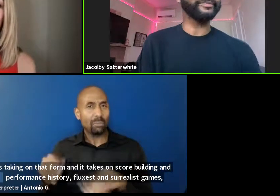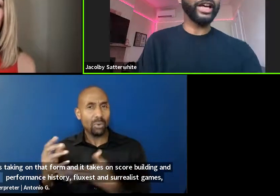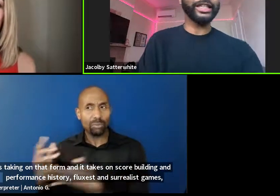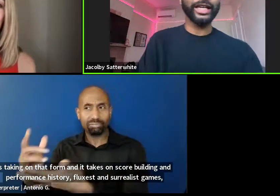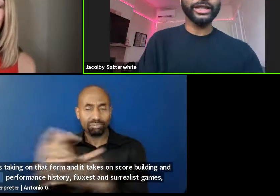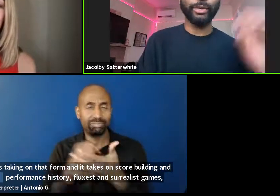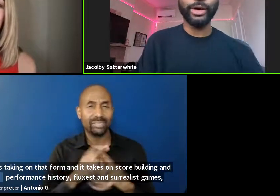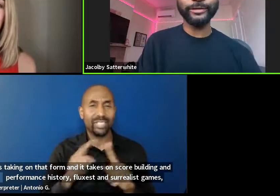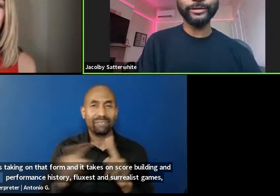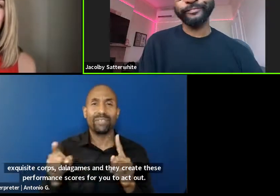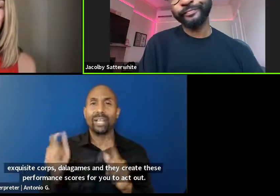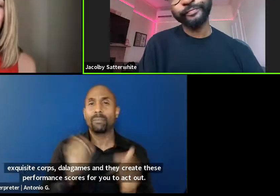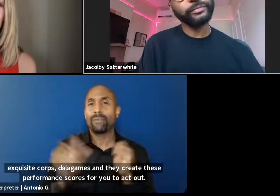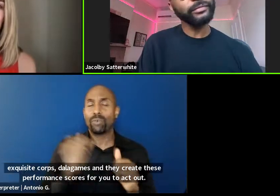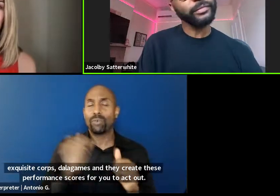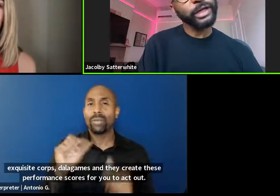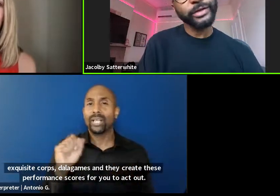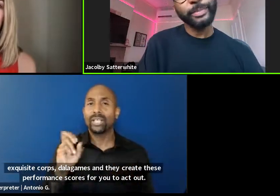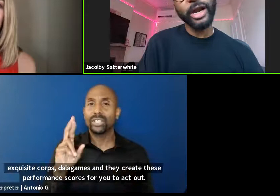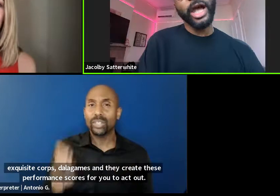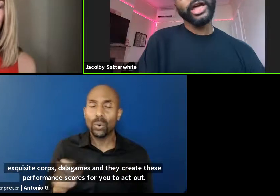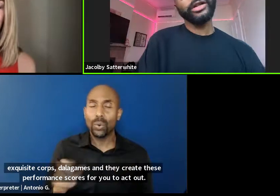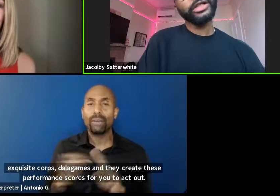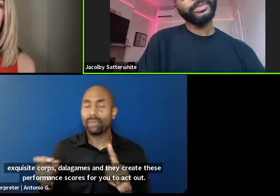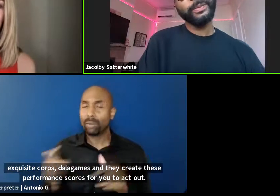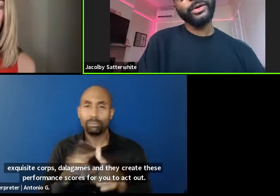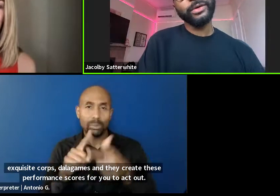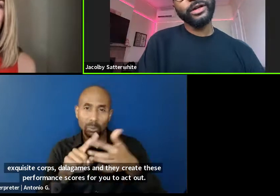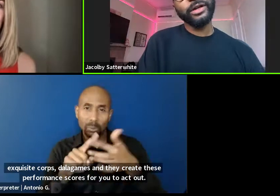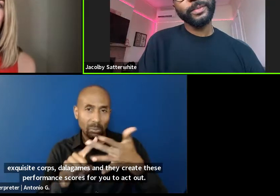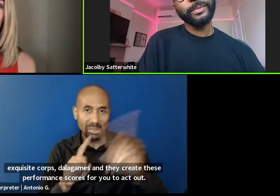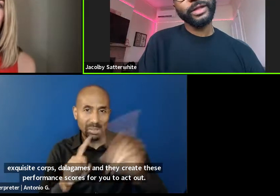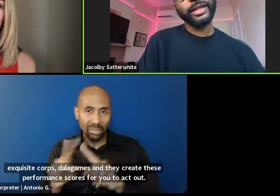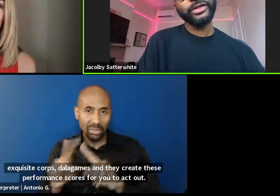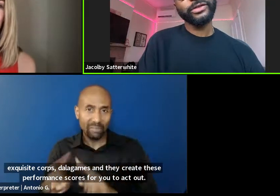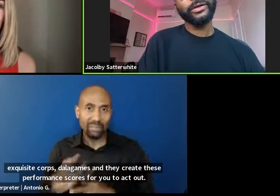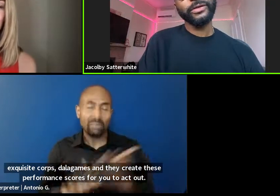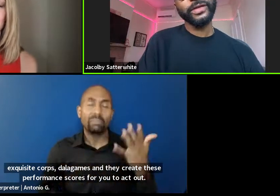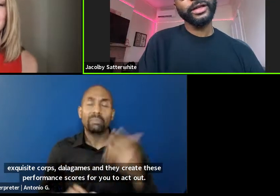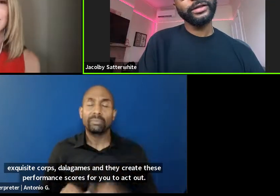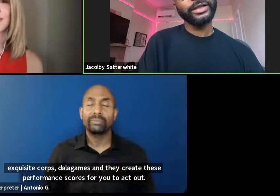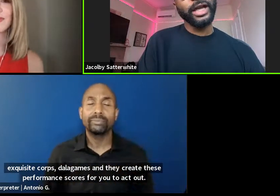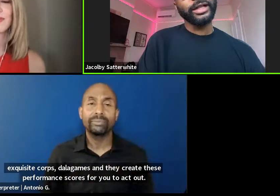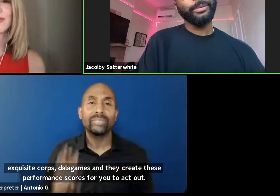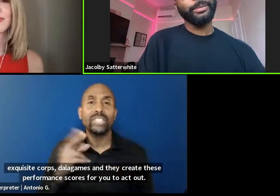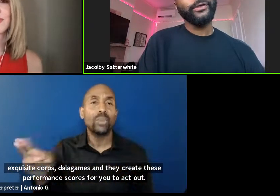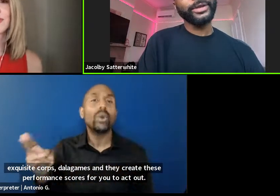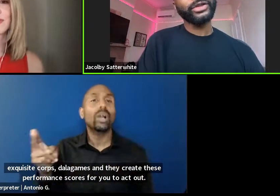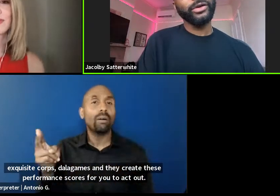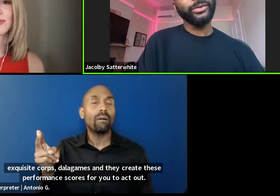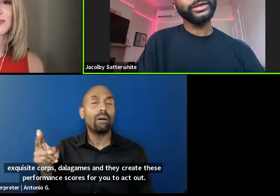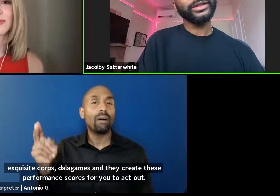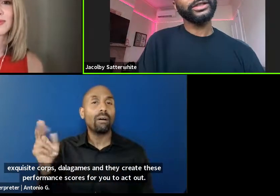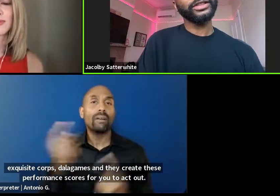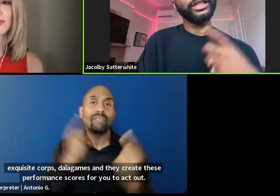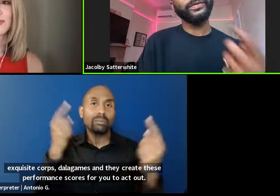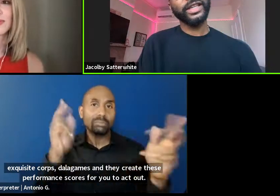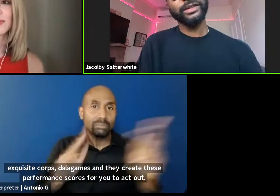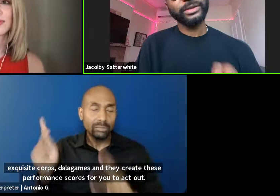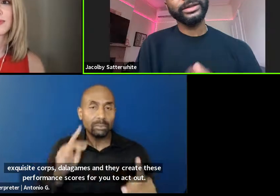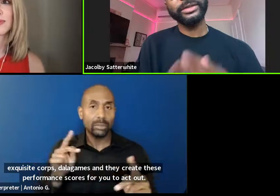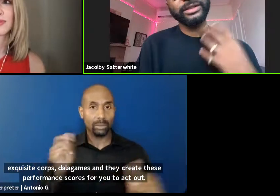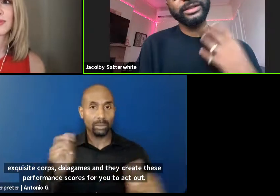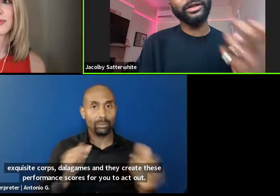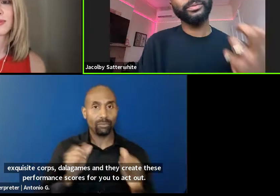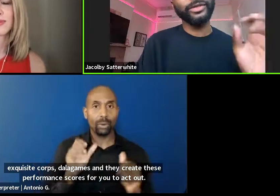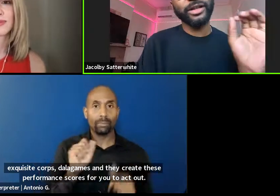and like yeah. Valley Export and Chris Beard, you know, just people, you know, from like historical figures. The performance score within the